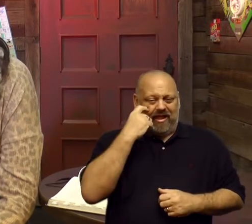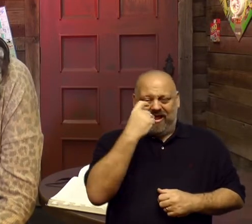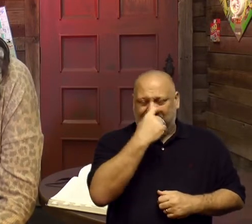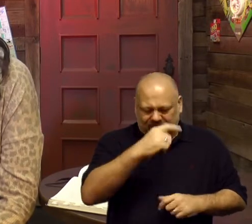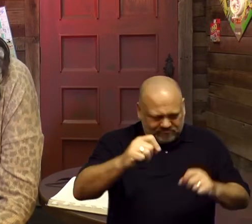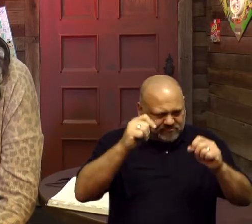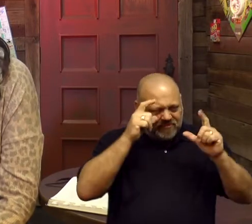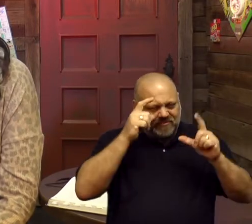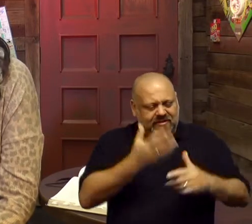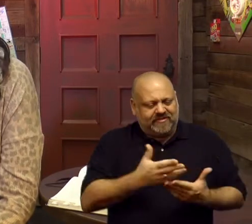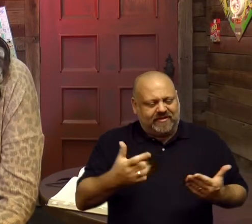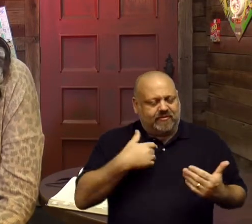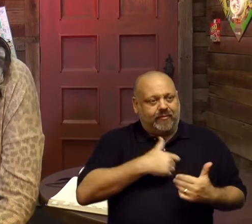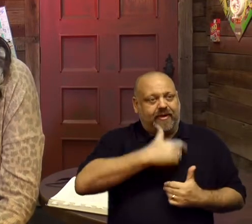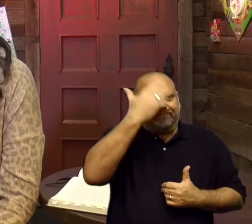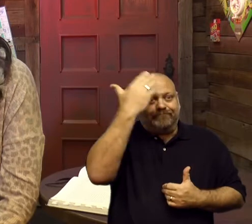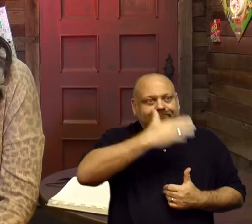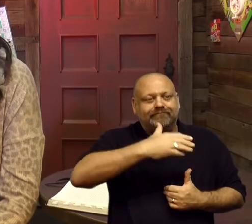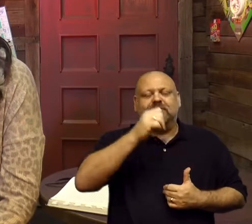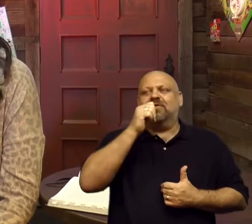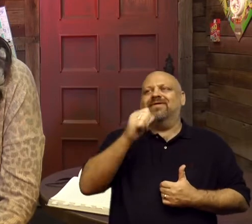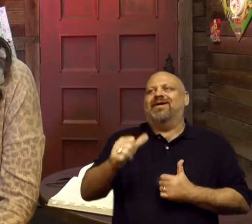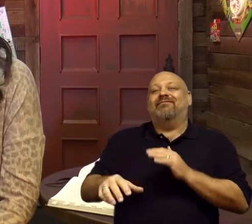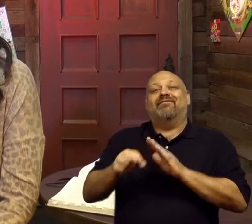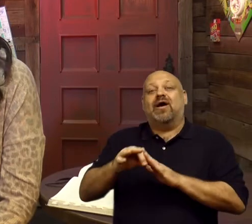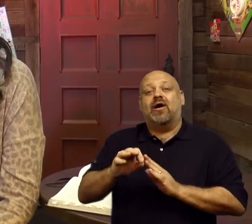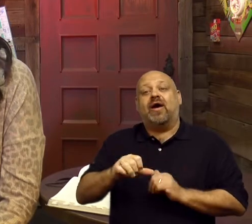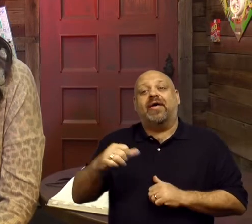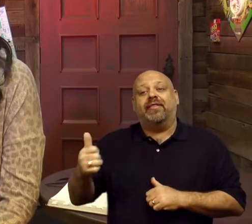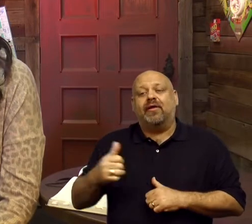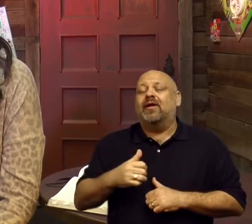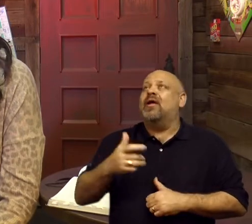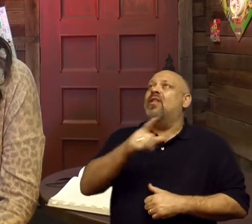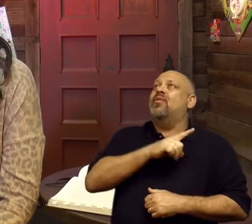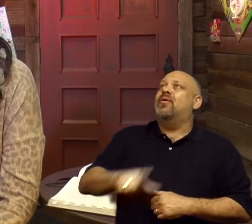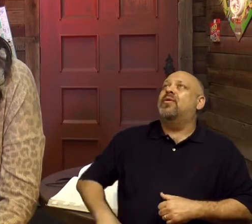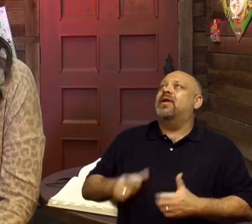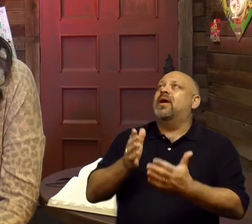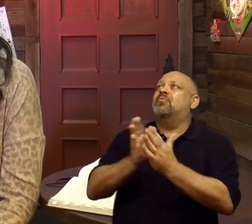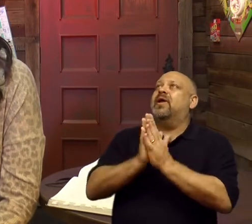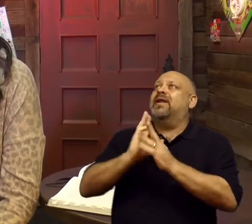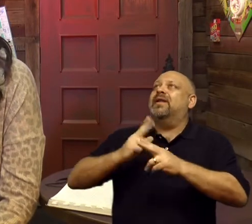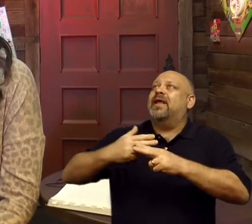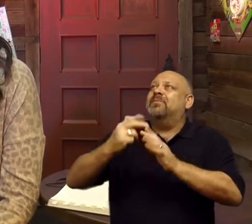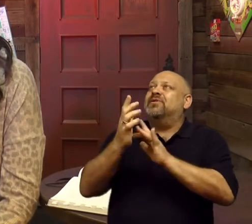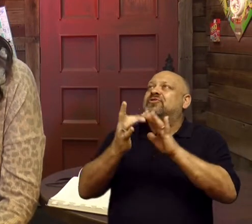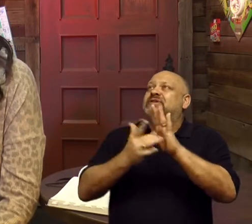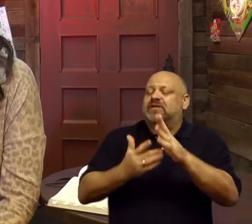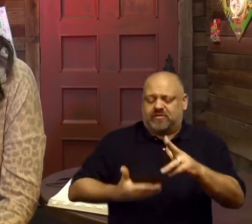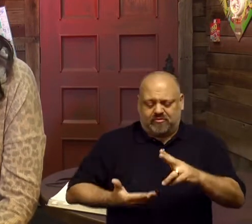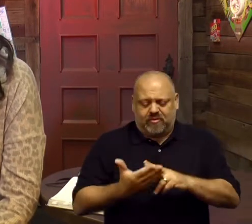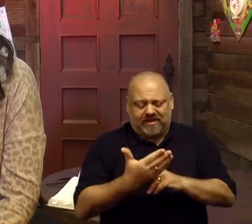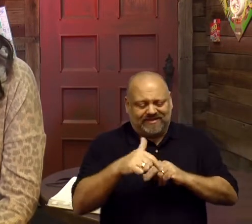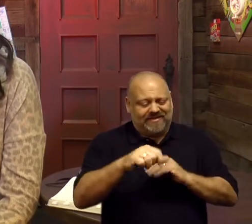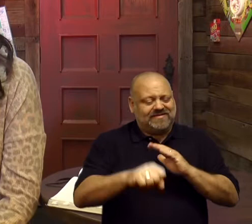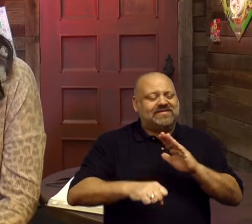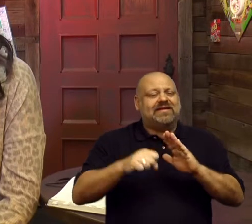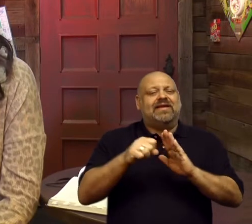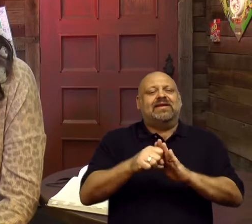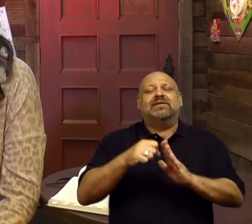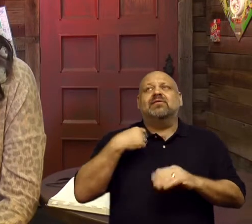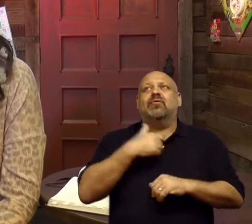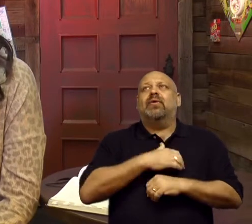situations, God, and opening our eyes to things we may not have seen or may not have found otherwise. Lord, I pray in the name